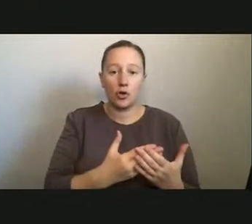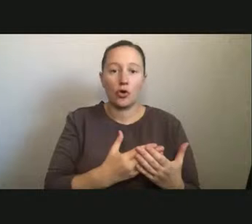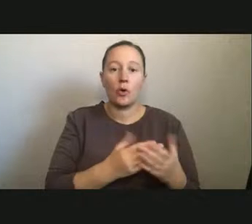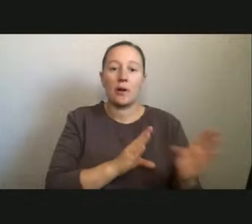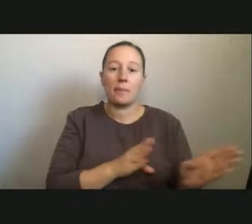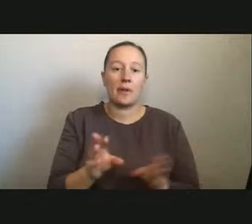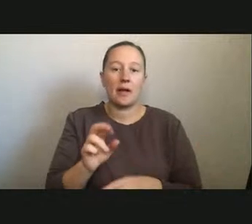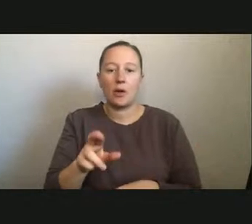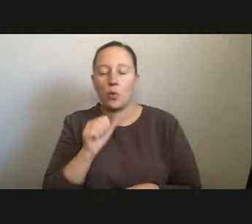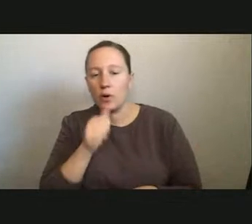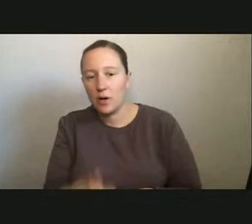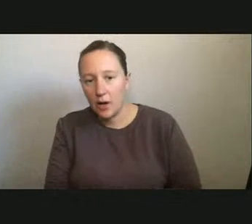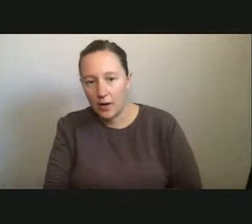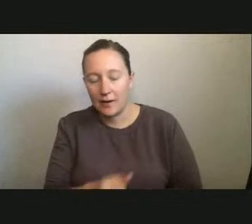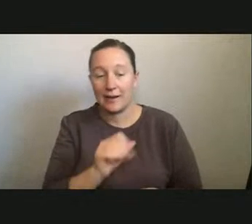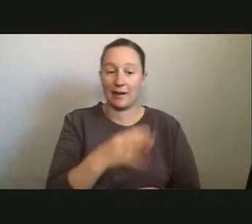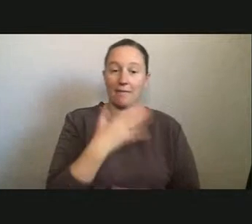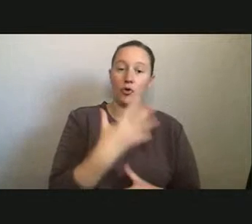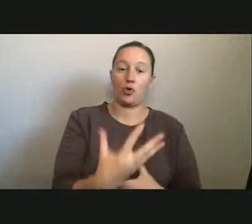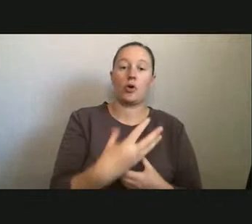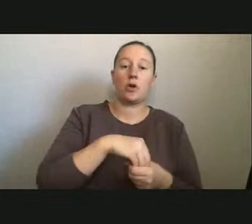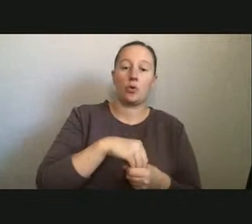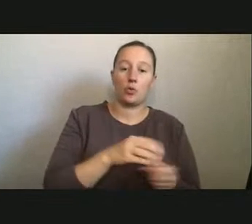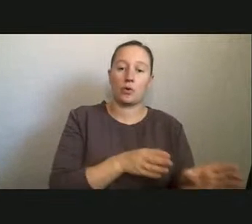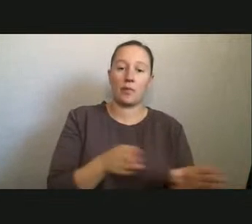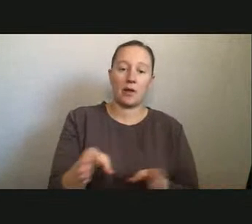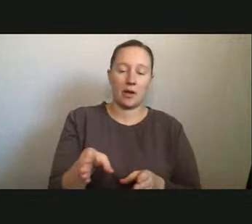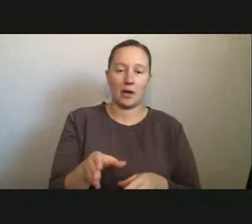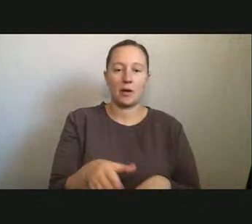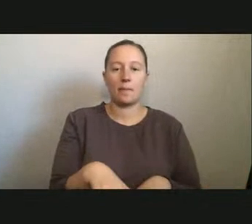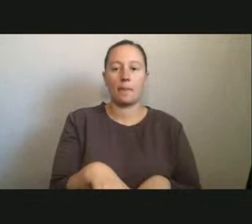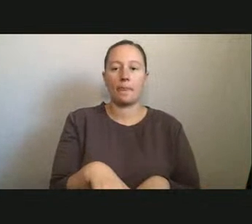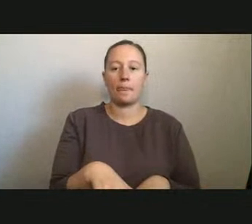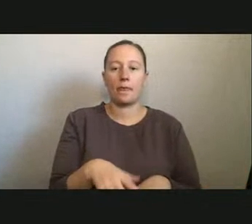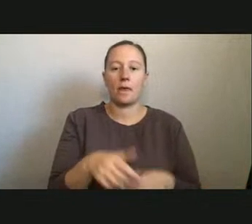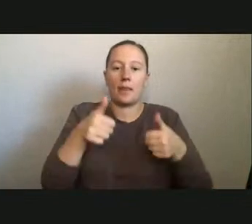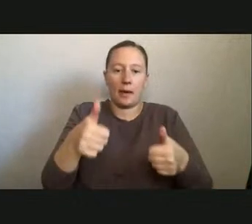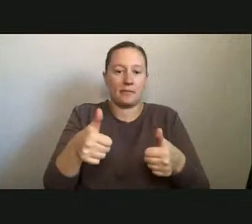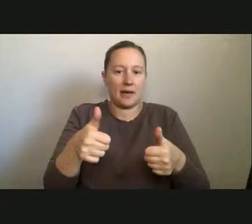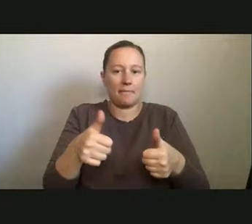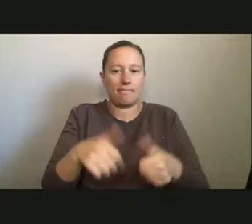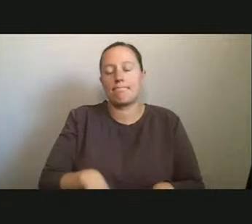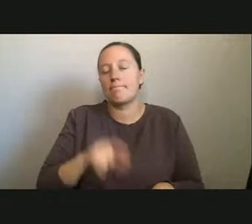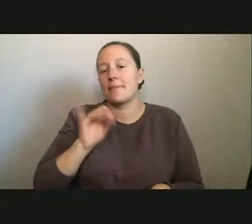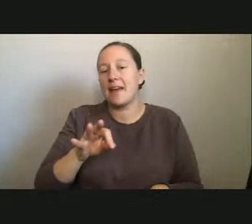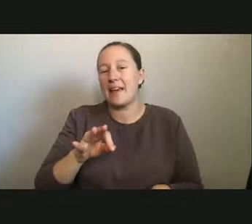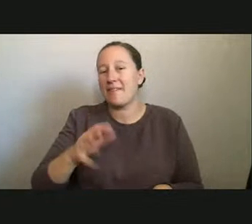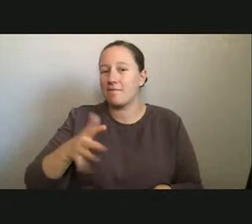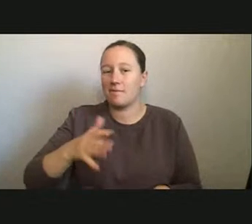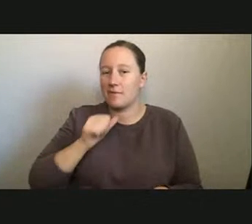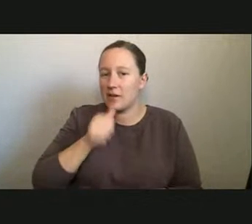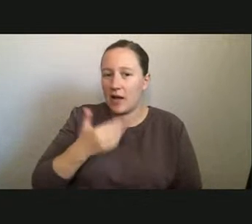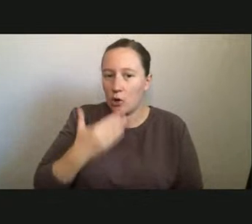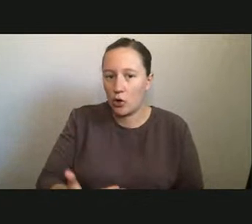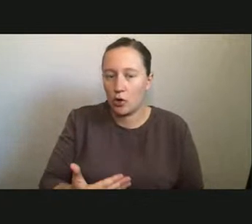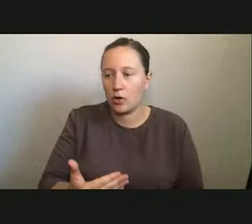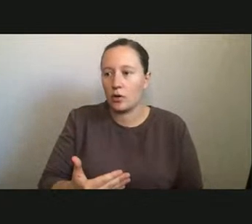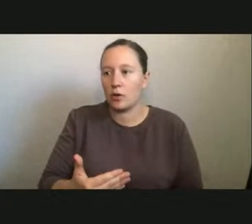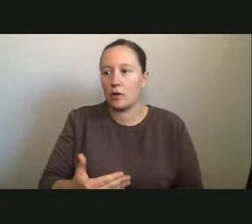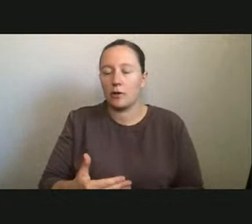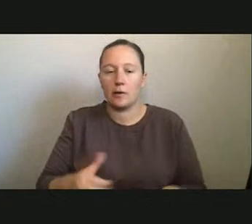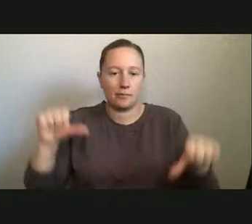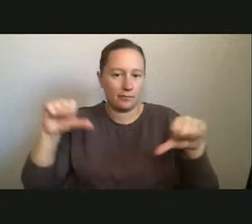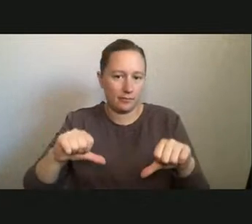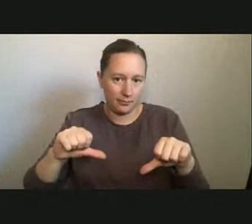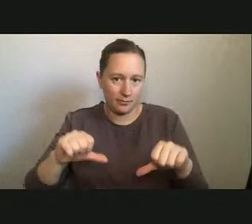not. If it's a good inclusion plan, we'll call it thumbs up. If it's not a good inclusion plan, thumbs